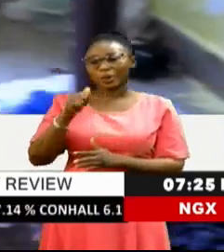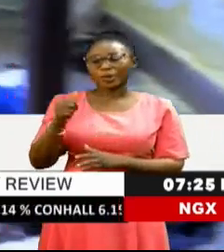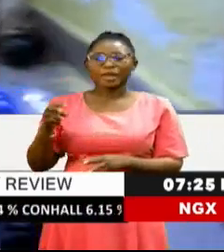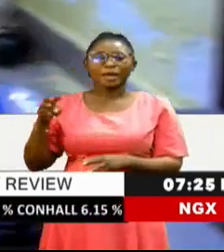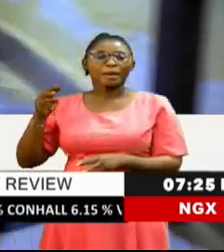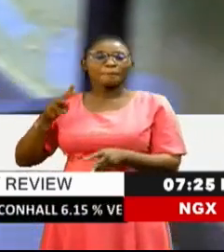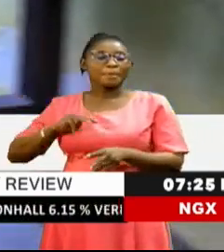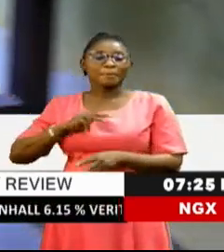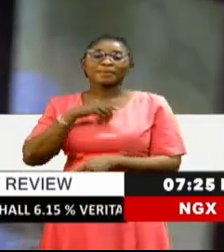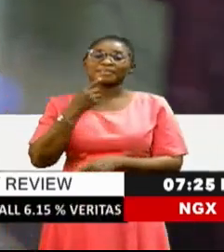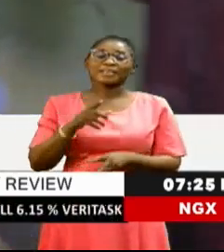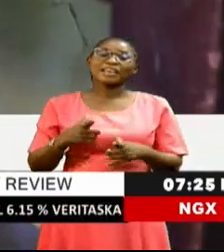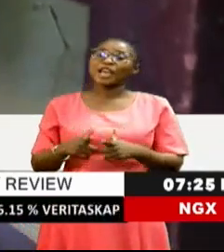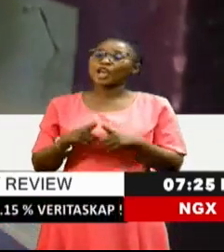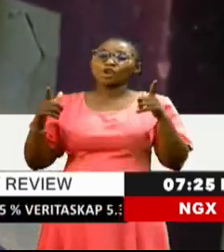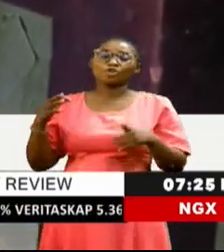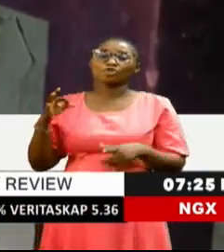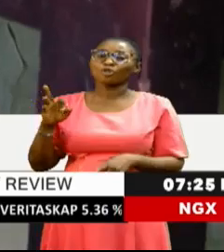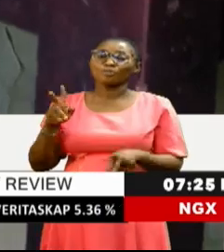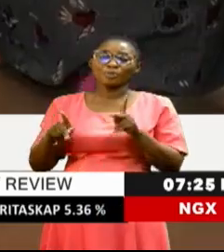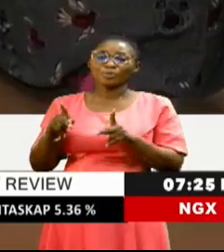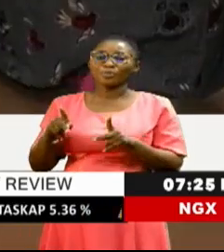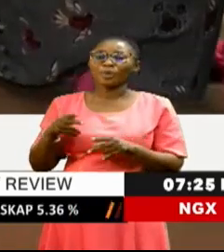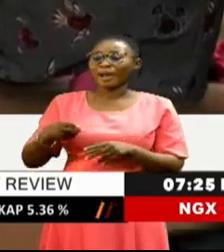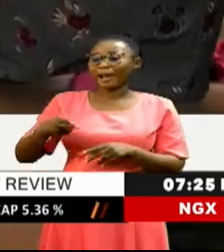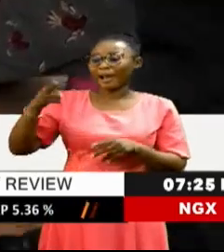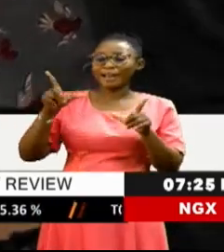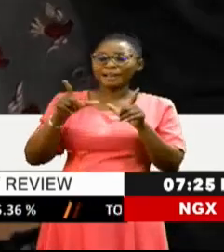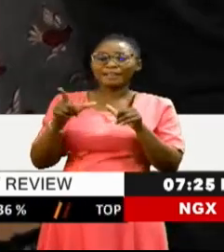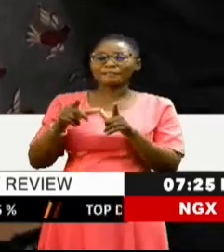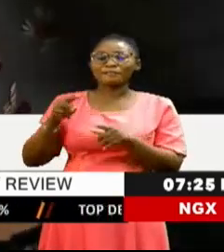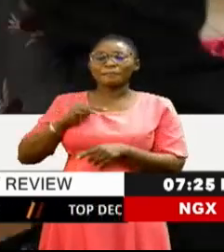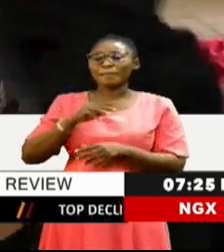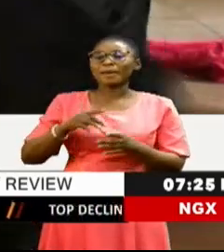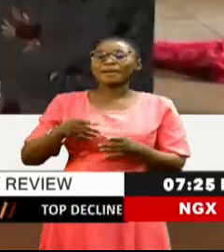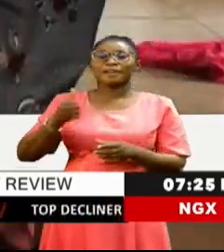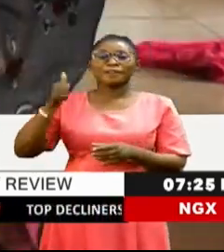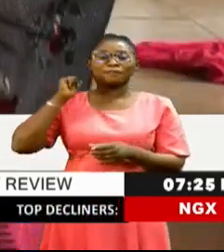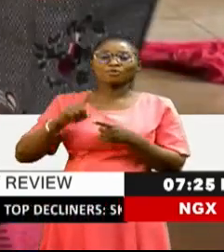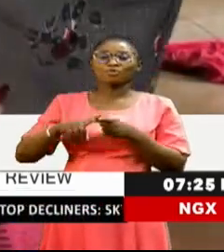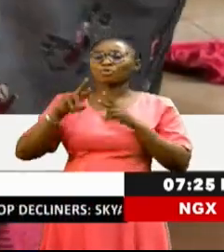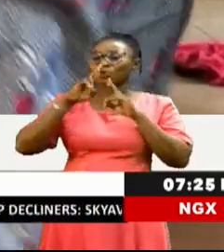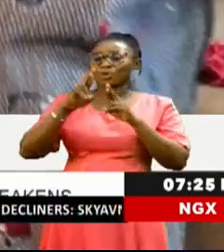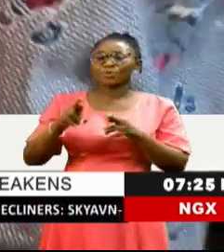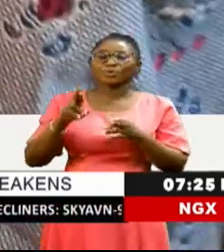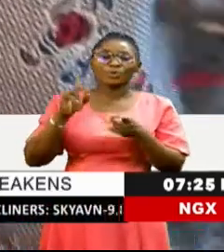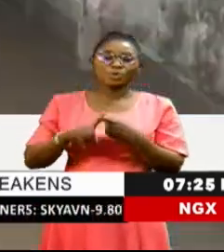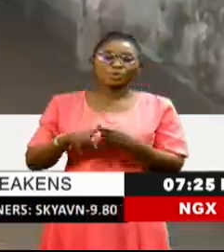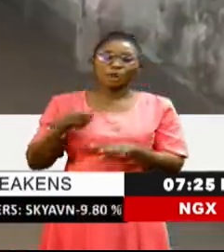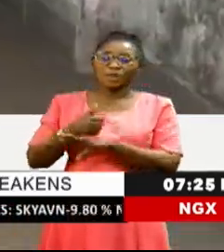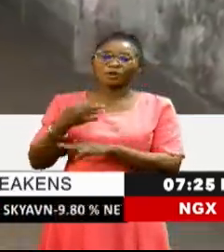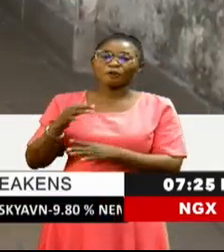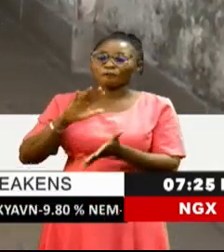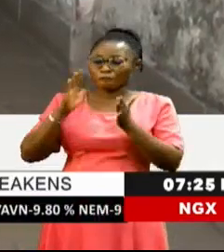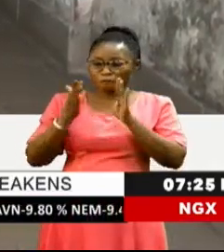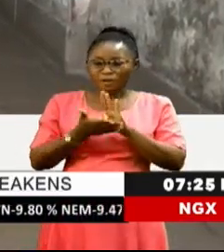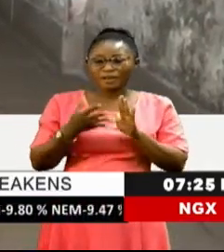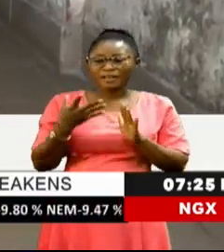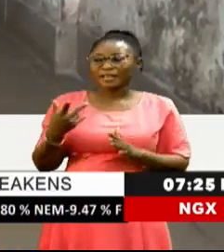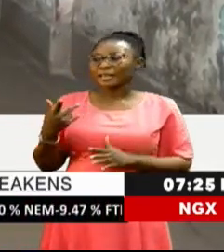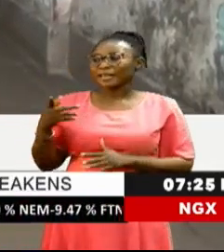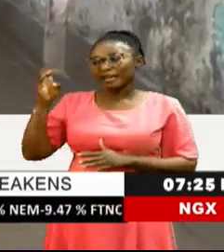say several of FESI's high-ranking members declined to respond to the allegations of violence. The FESI